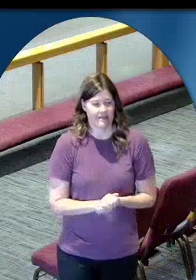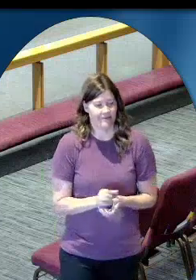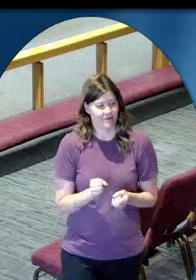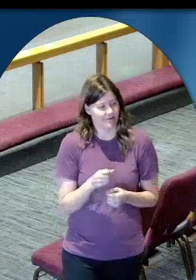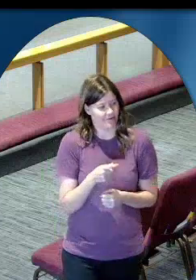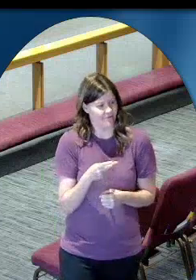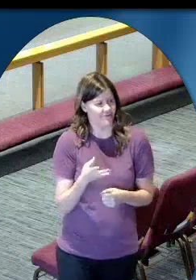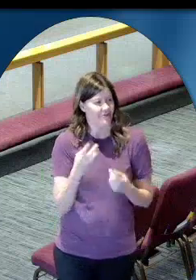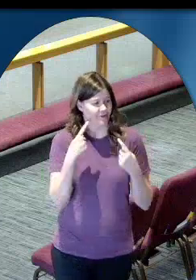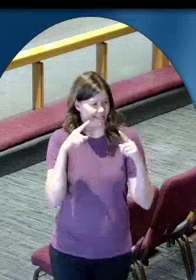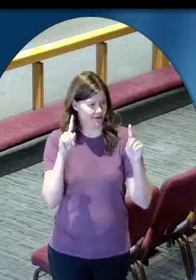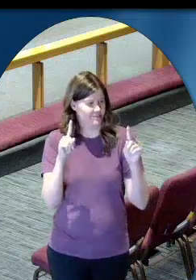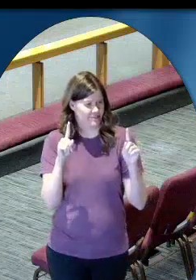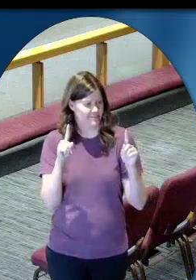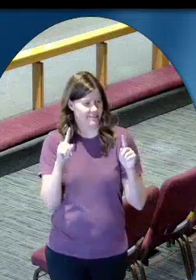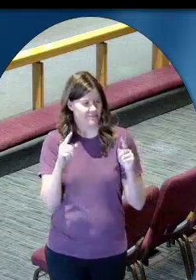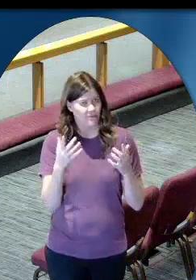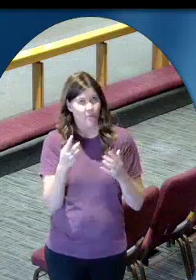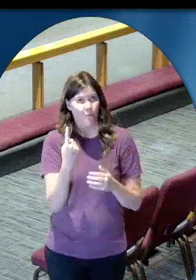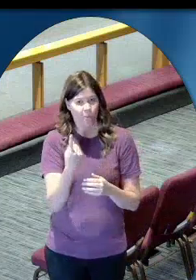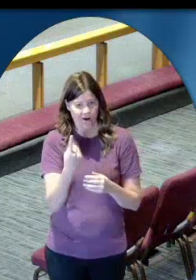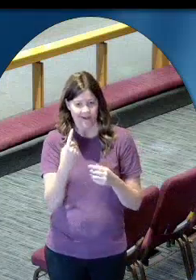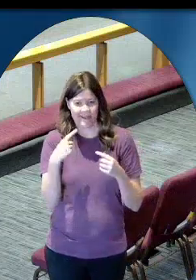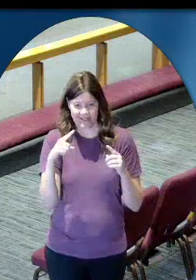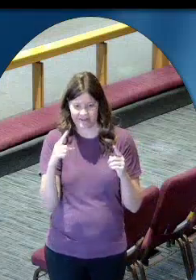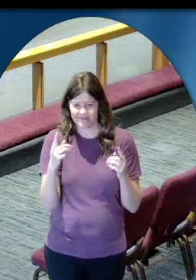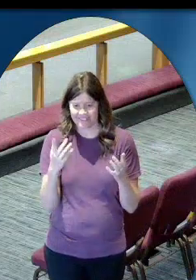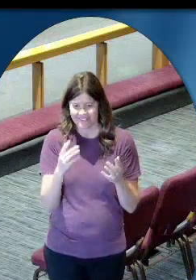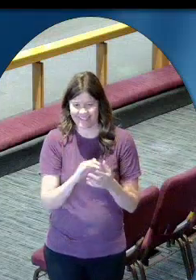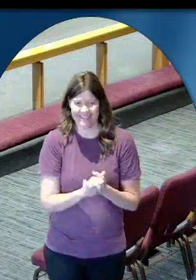Few announcements, or at least one.